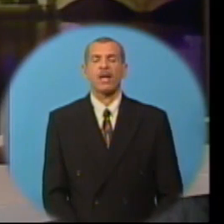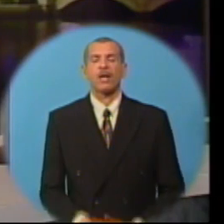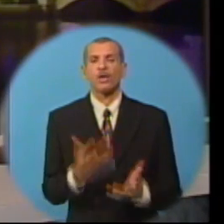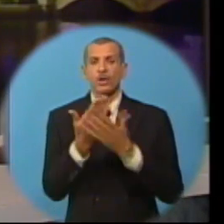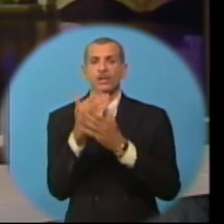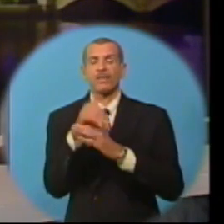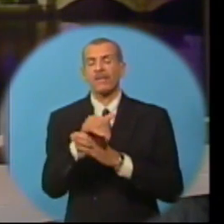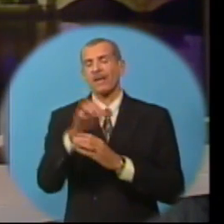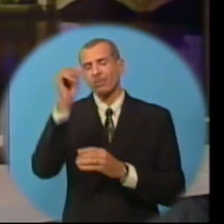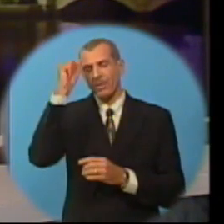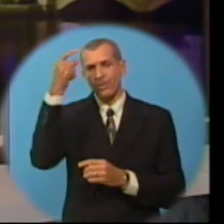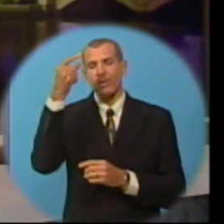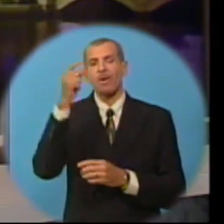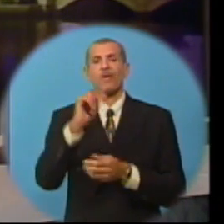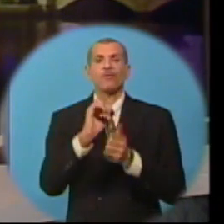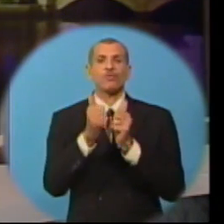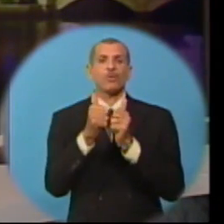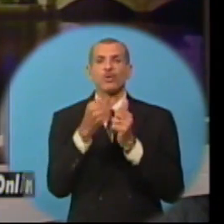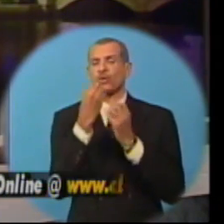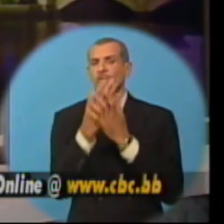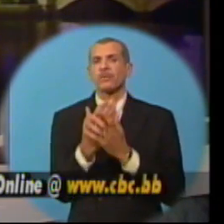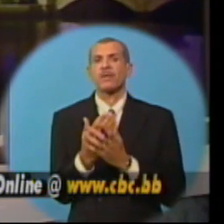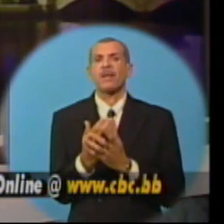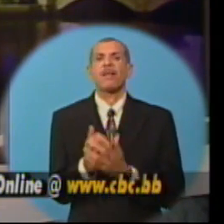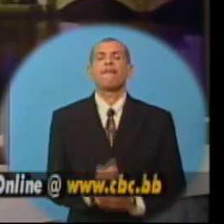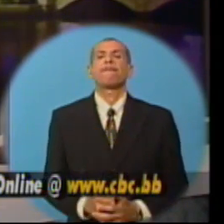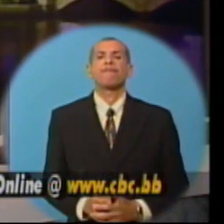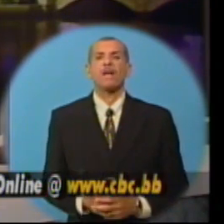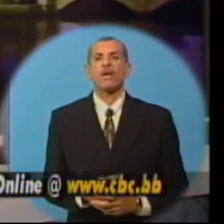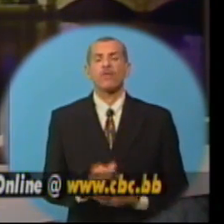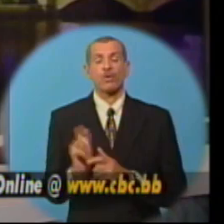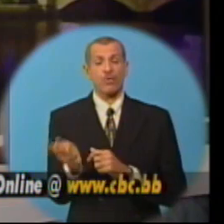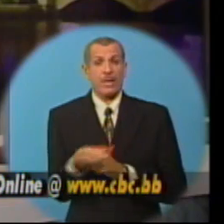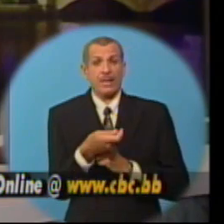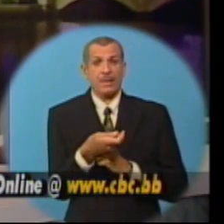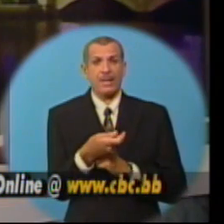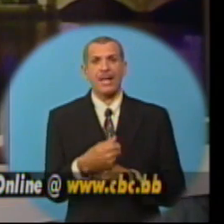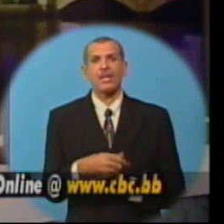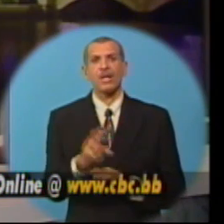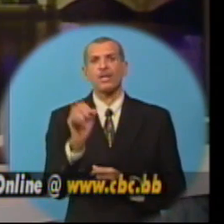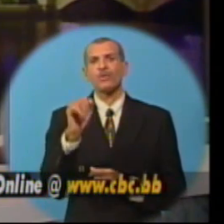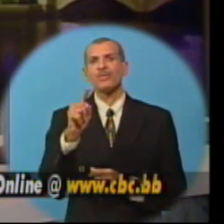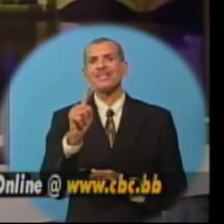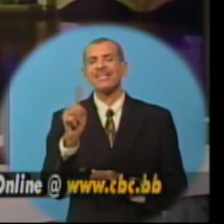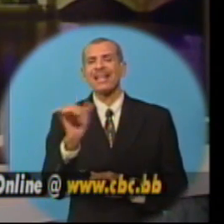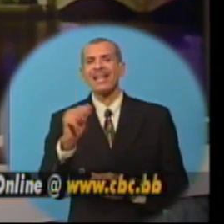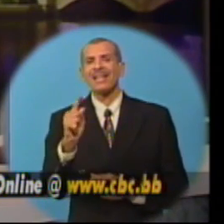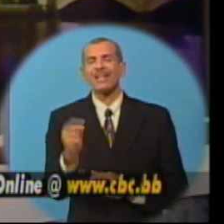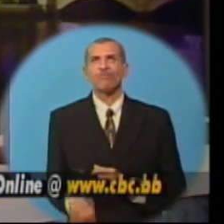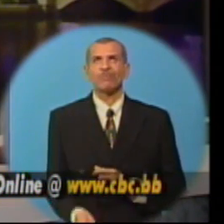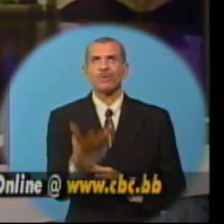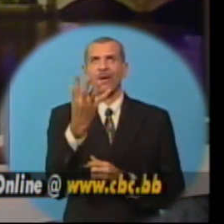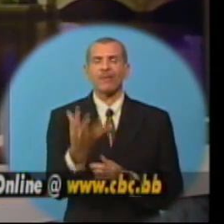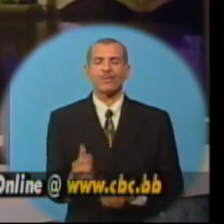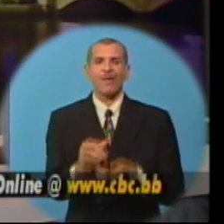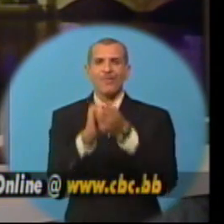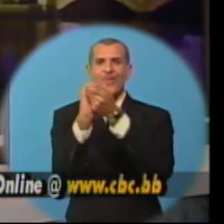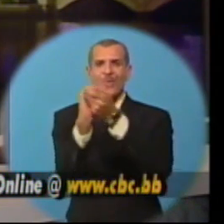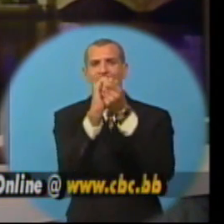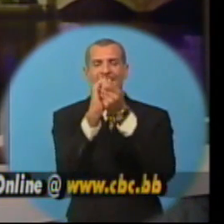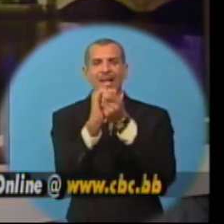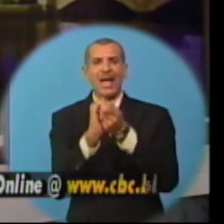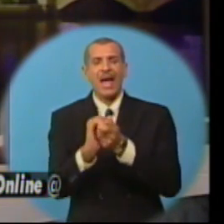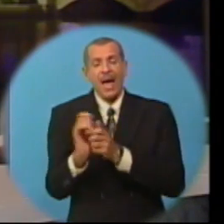Hello, good evening. I'm Sean Green. Welcome to the Lime Sports World. We're going to begin with cricket news. Well, New Zealand have won the toss and elected to bat in clear and